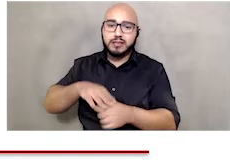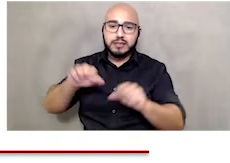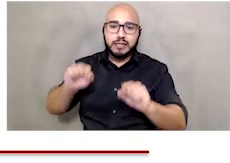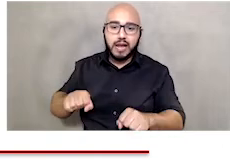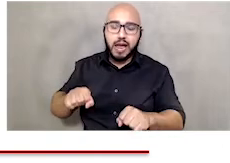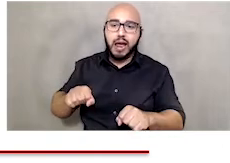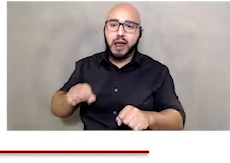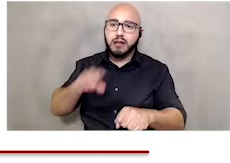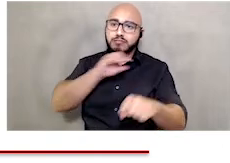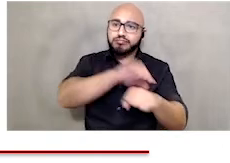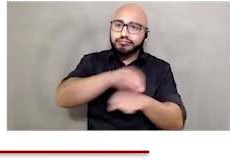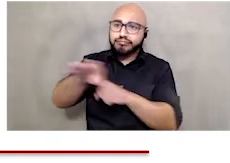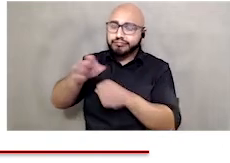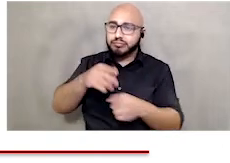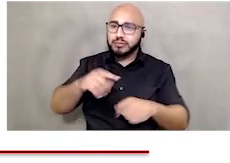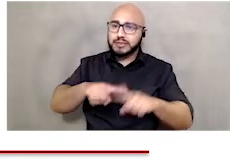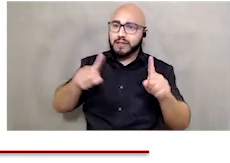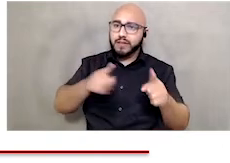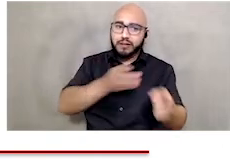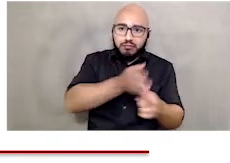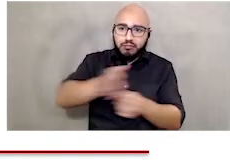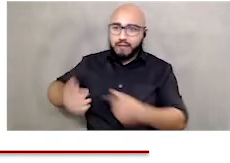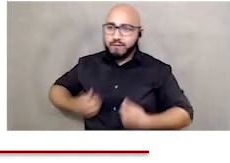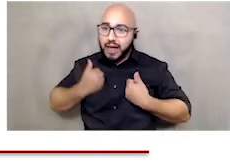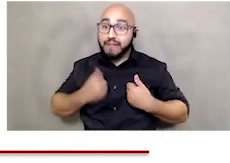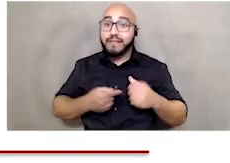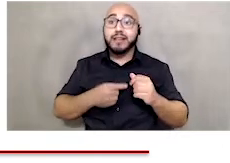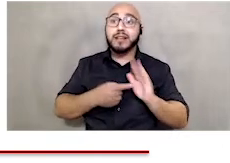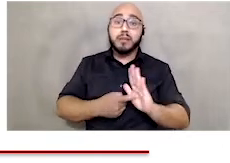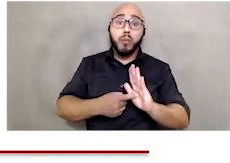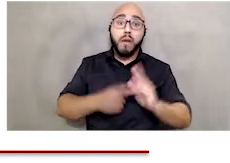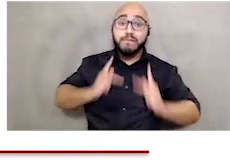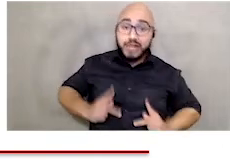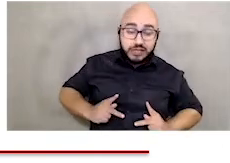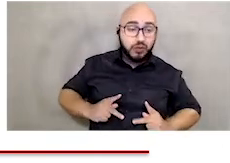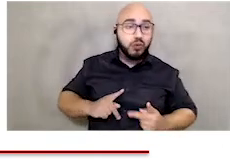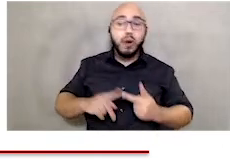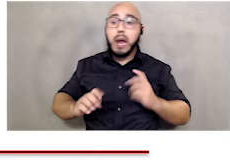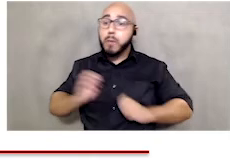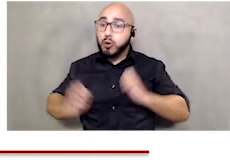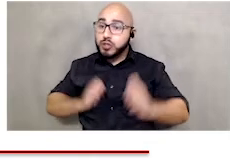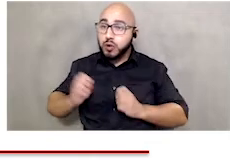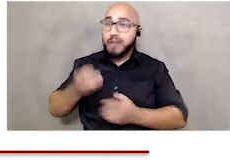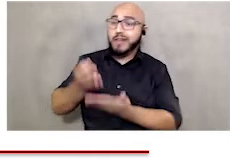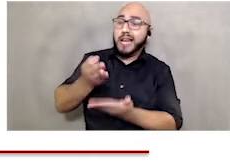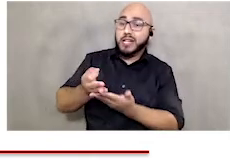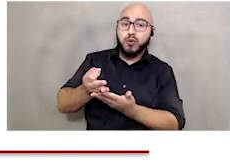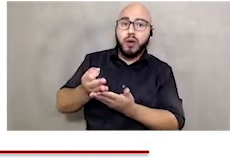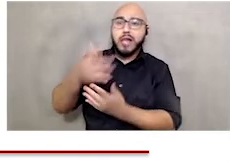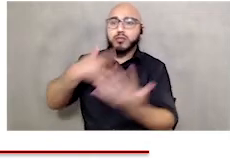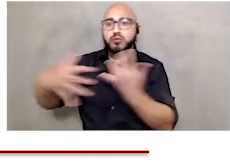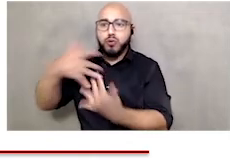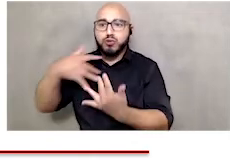areas of an individual's life, including physical, emotional, financial, and social aspects of